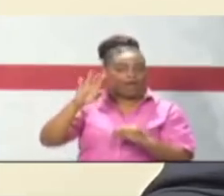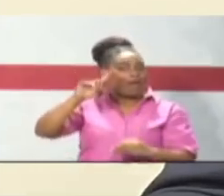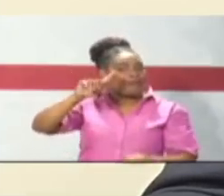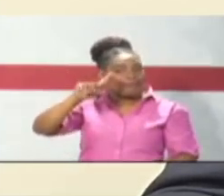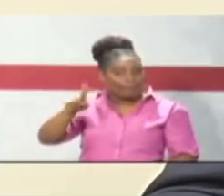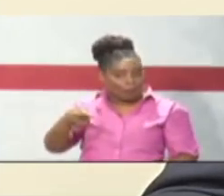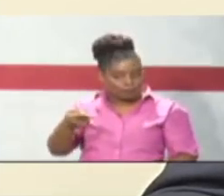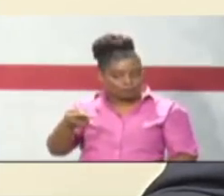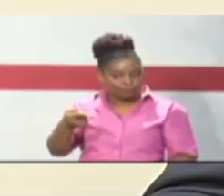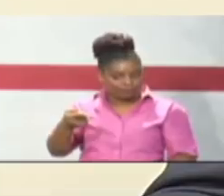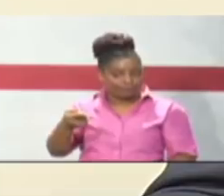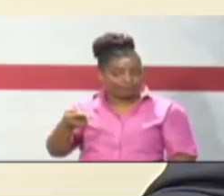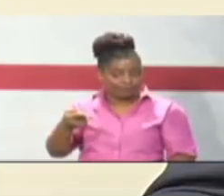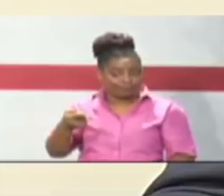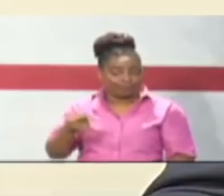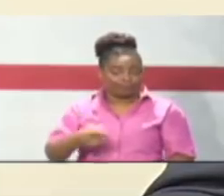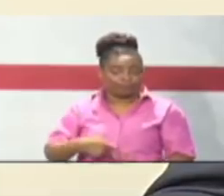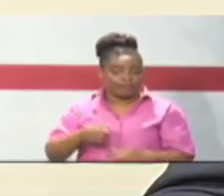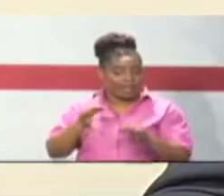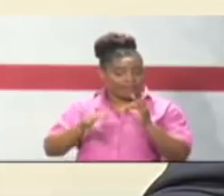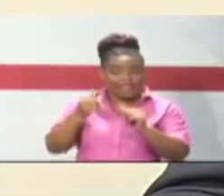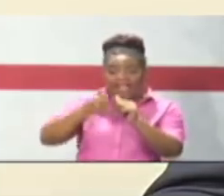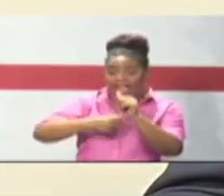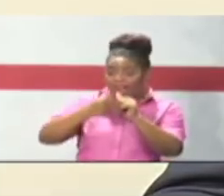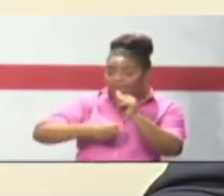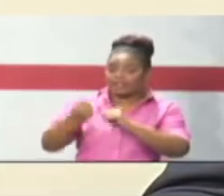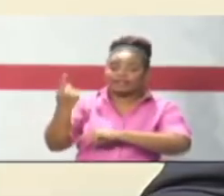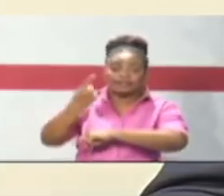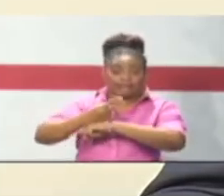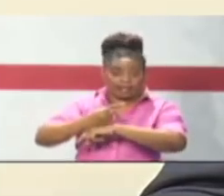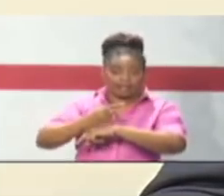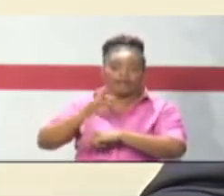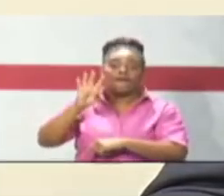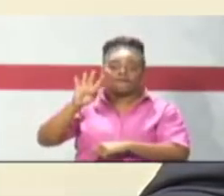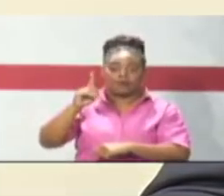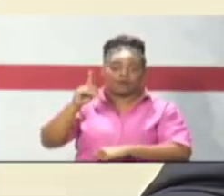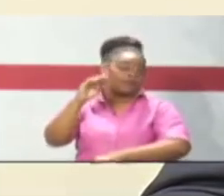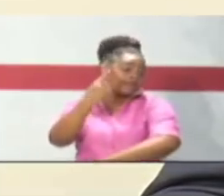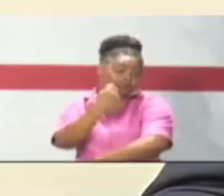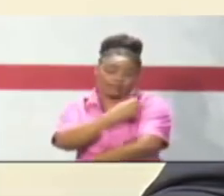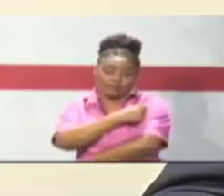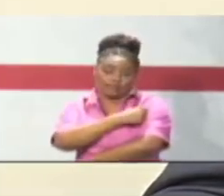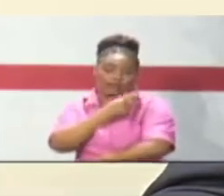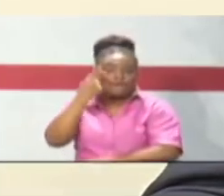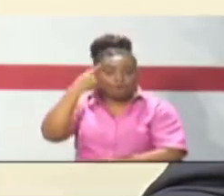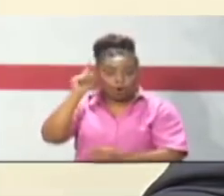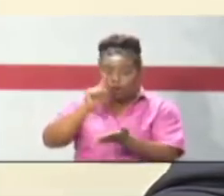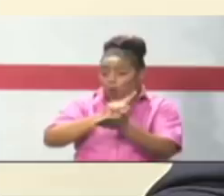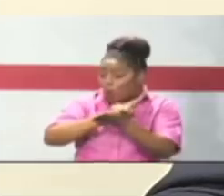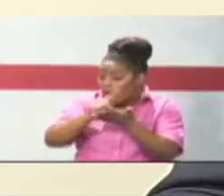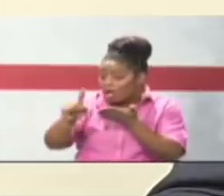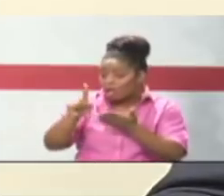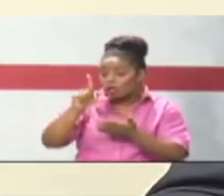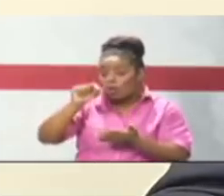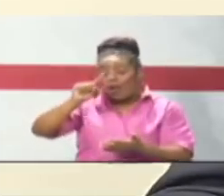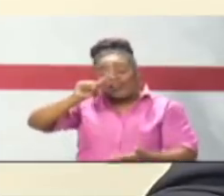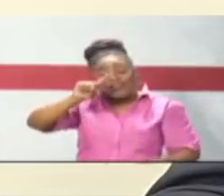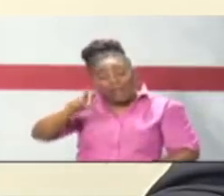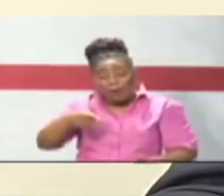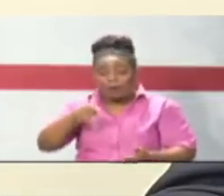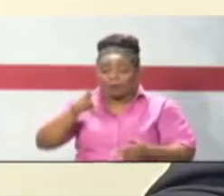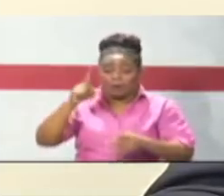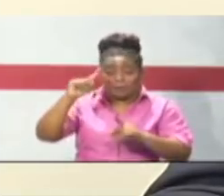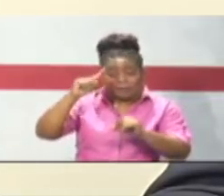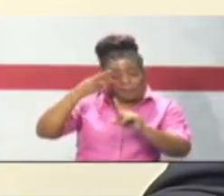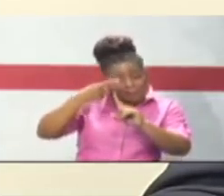do that for a week, let's say 5 or 6 working days, 20,000 persons. For a month, 80,000